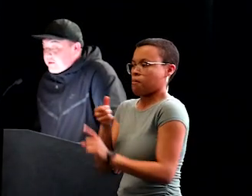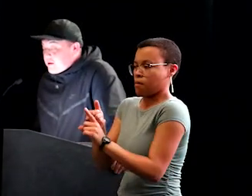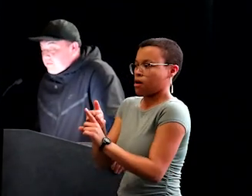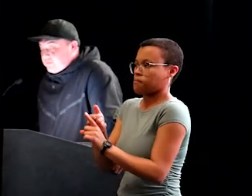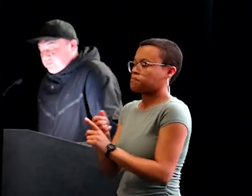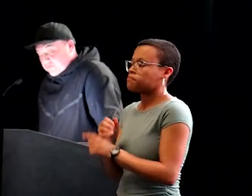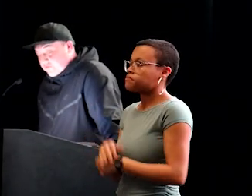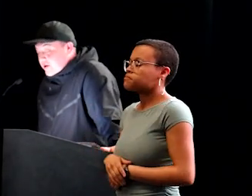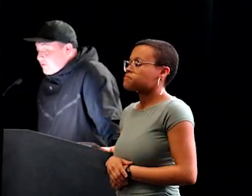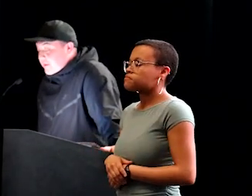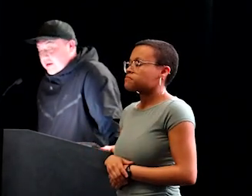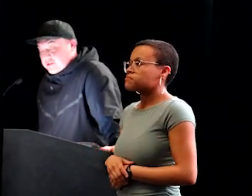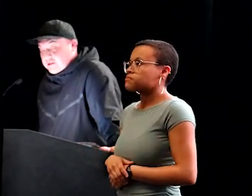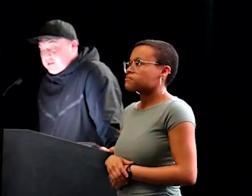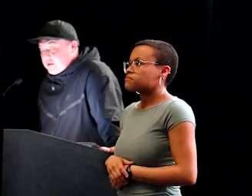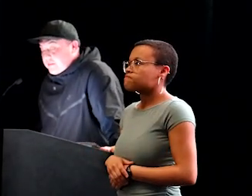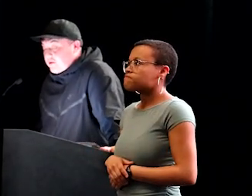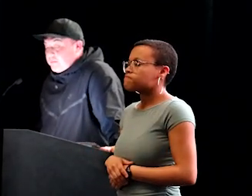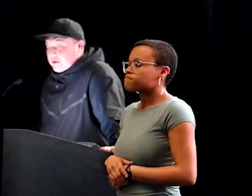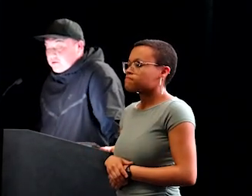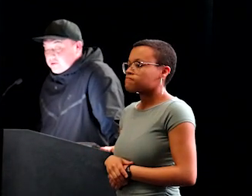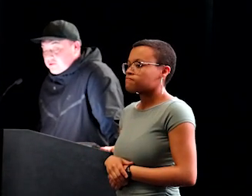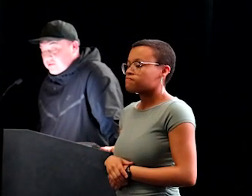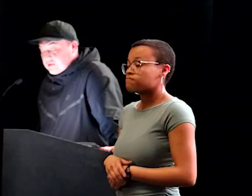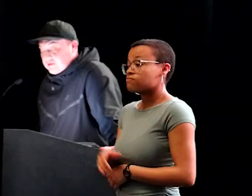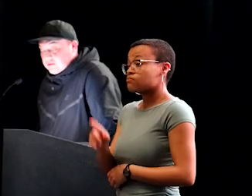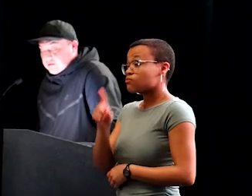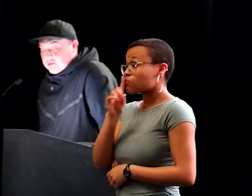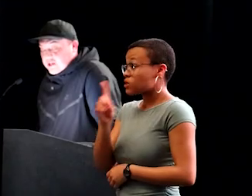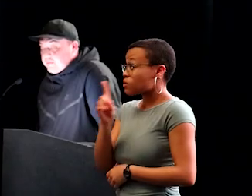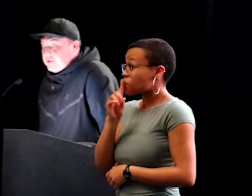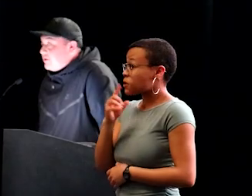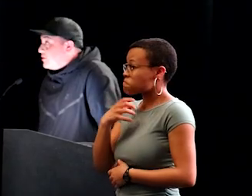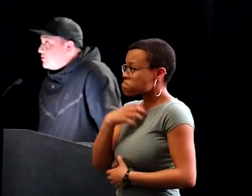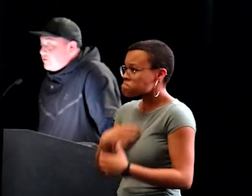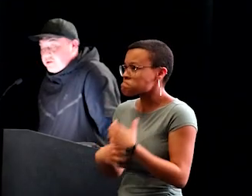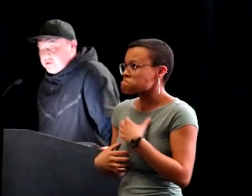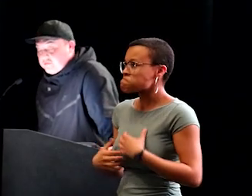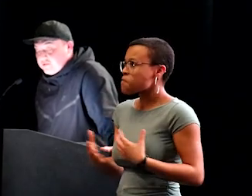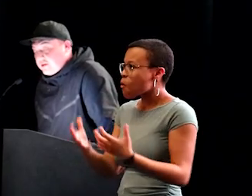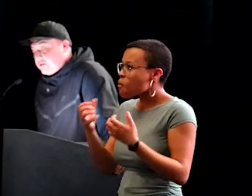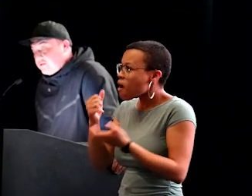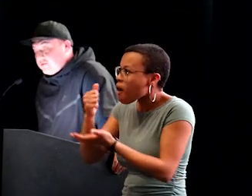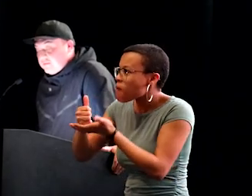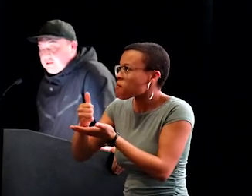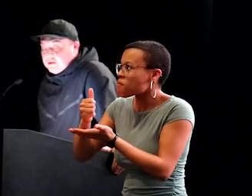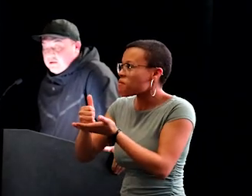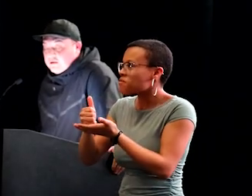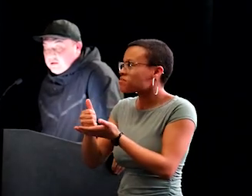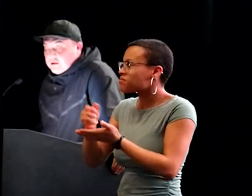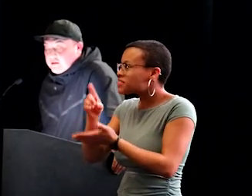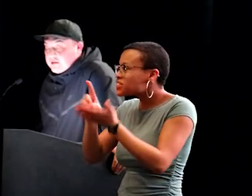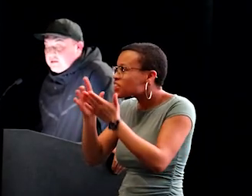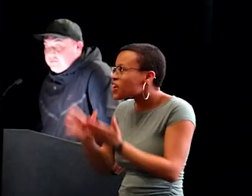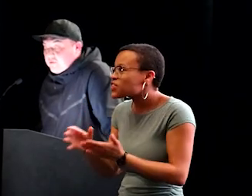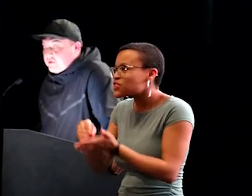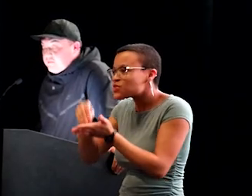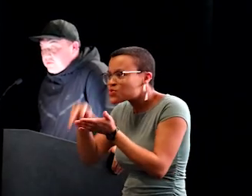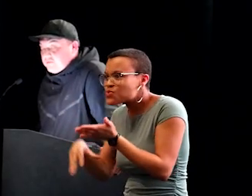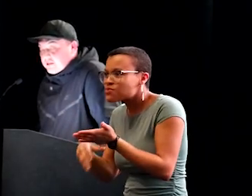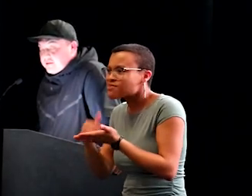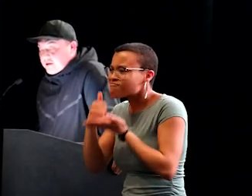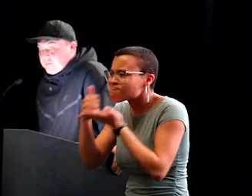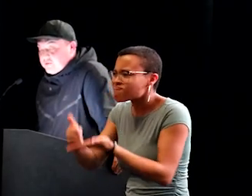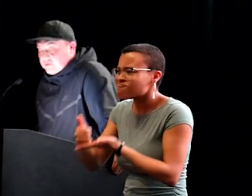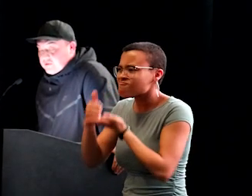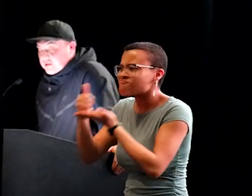And I became very passionate about helping others, shaping the next generation of designers, that I devoted most